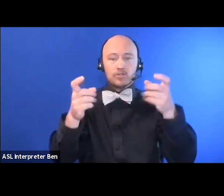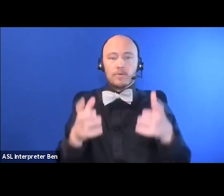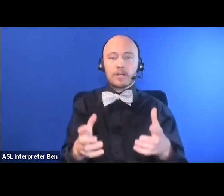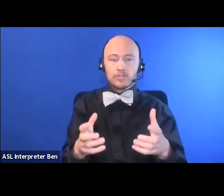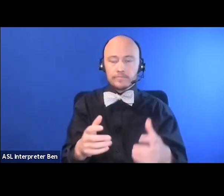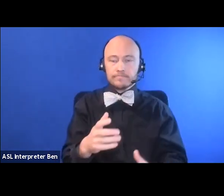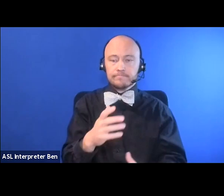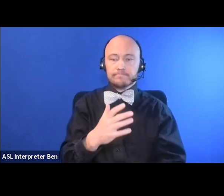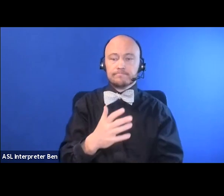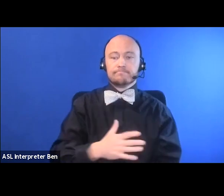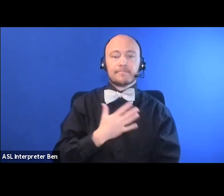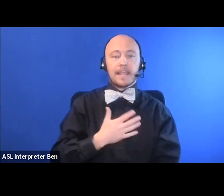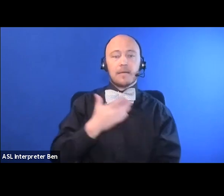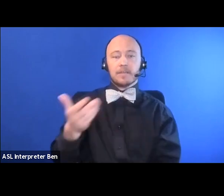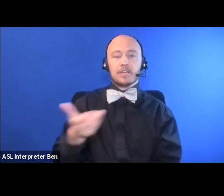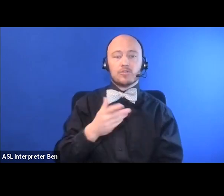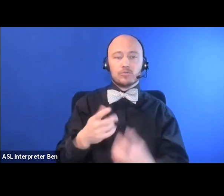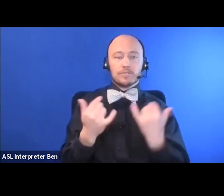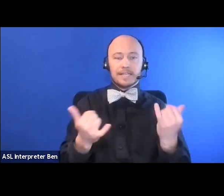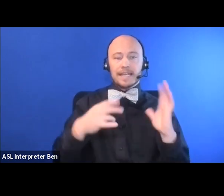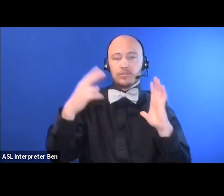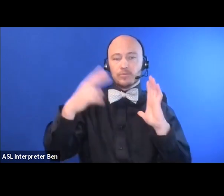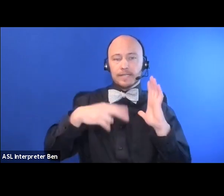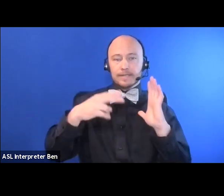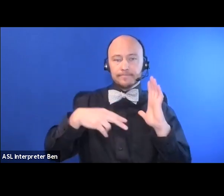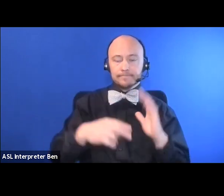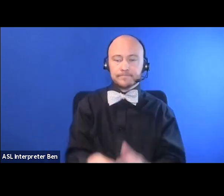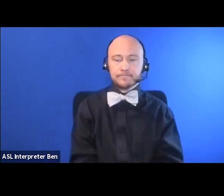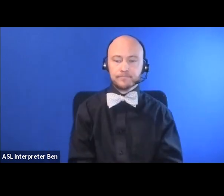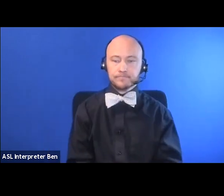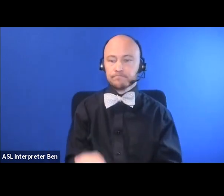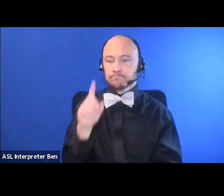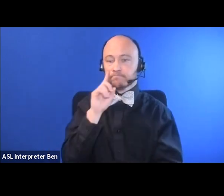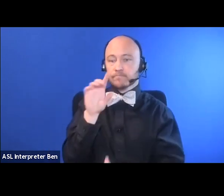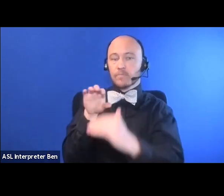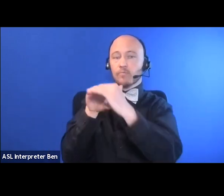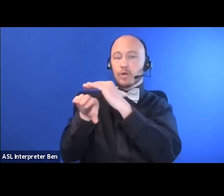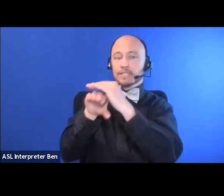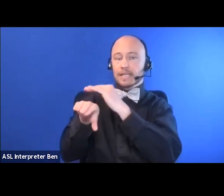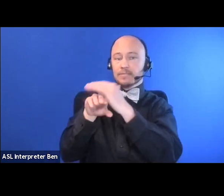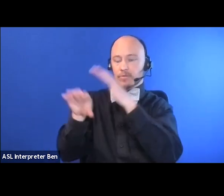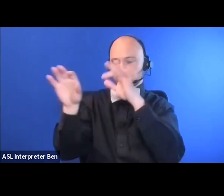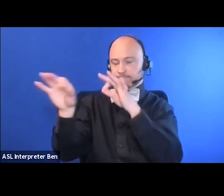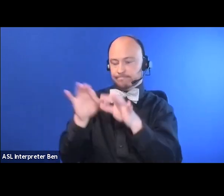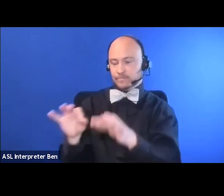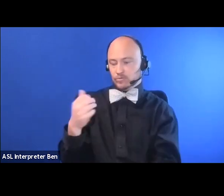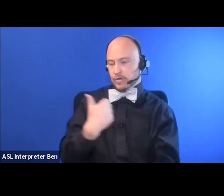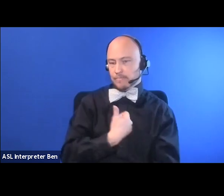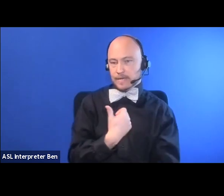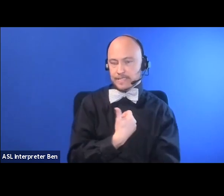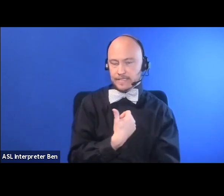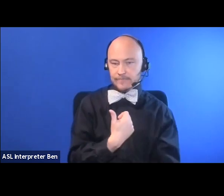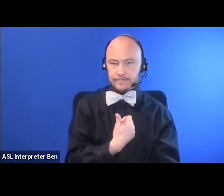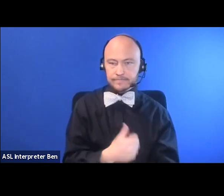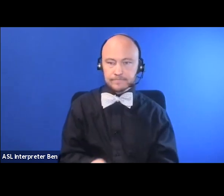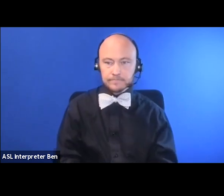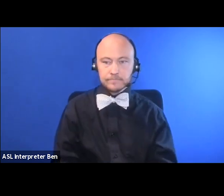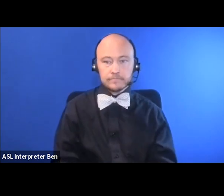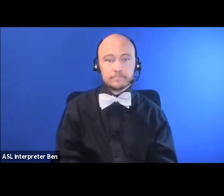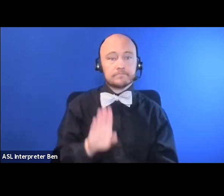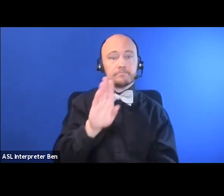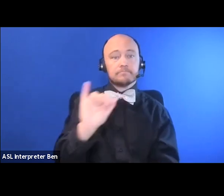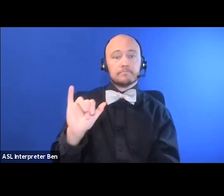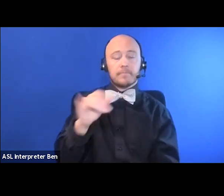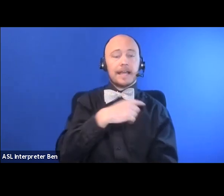I'm pleased to introduce today's reading. For accessibility purposes, I'd like to describe my appearance. I'm a biracial